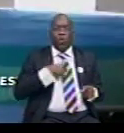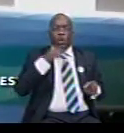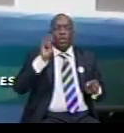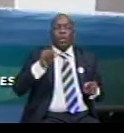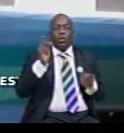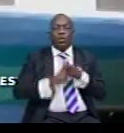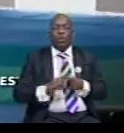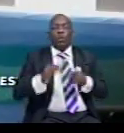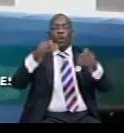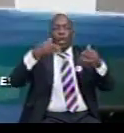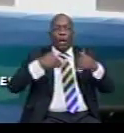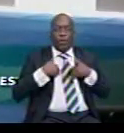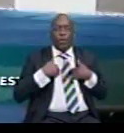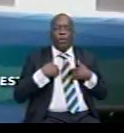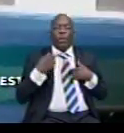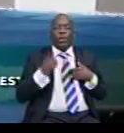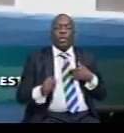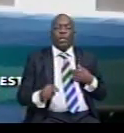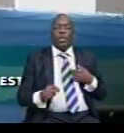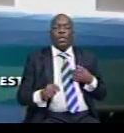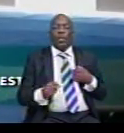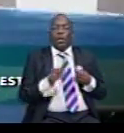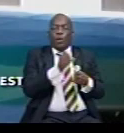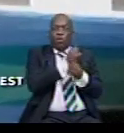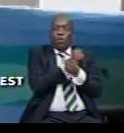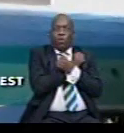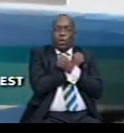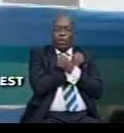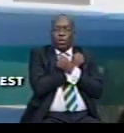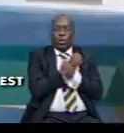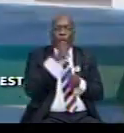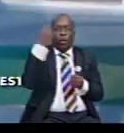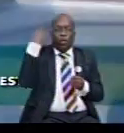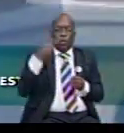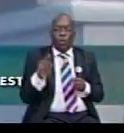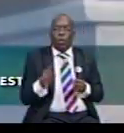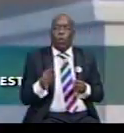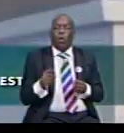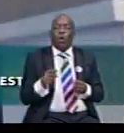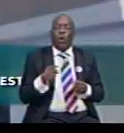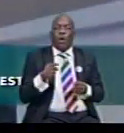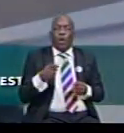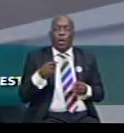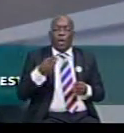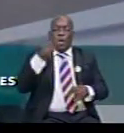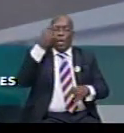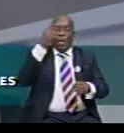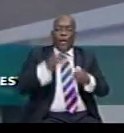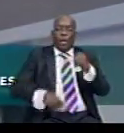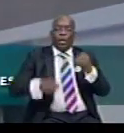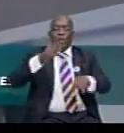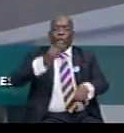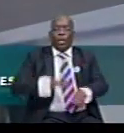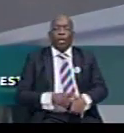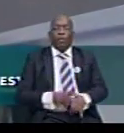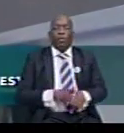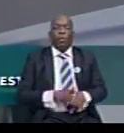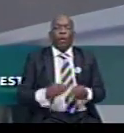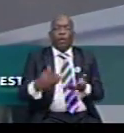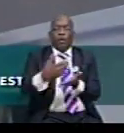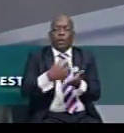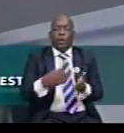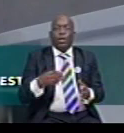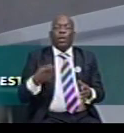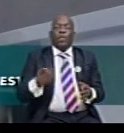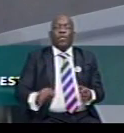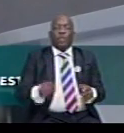possess the passion and time passion. If when you look at that passion, it means